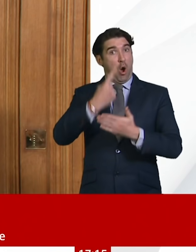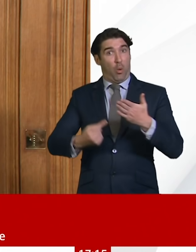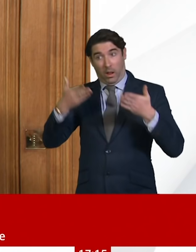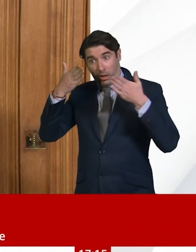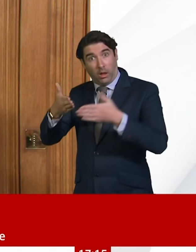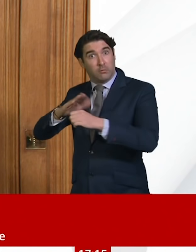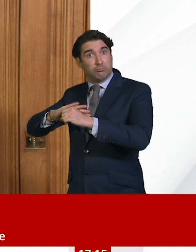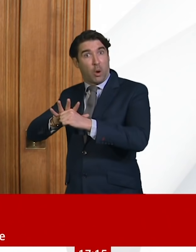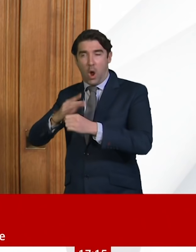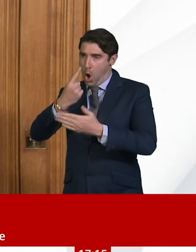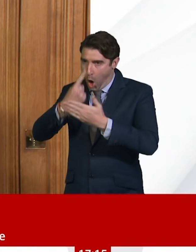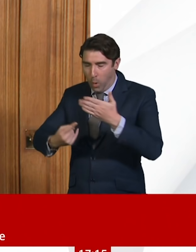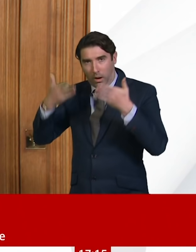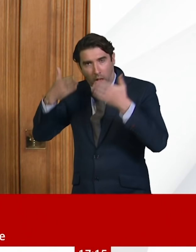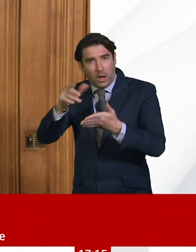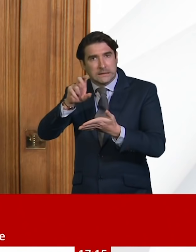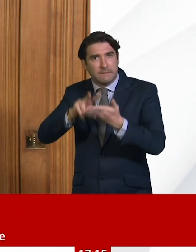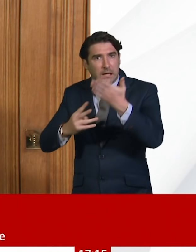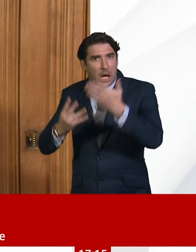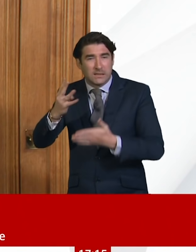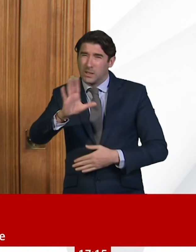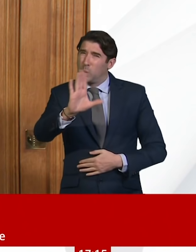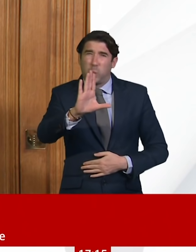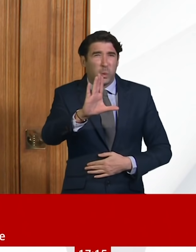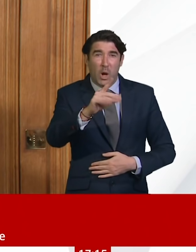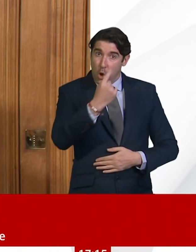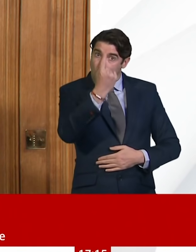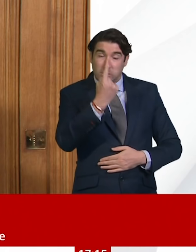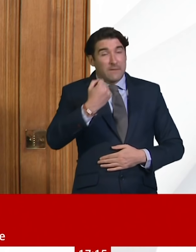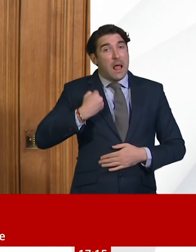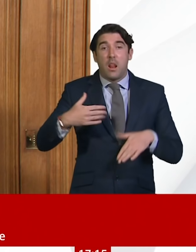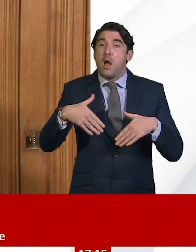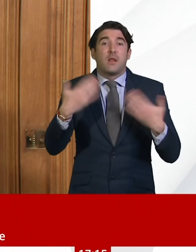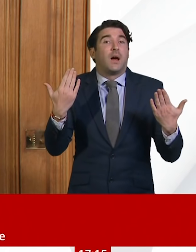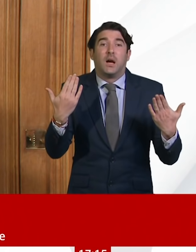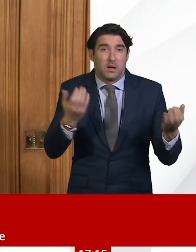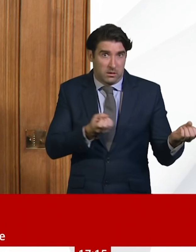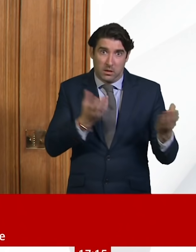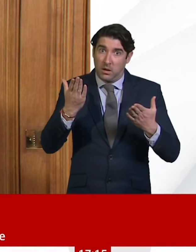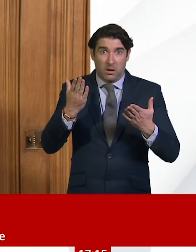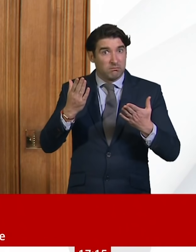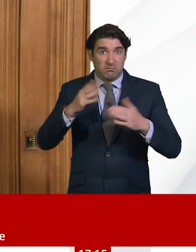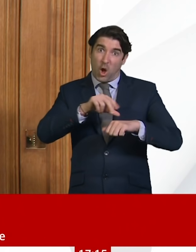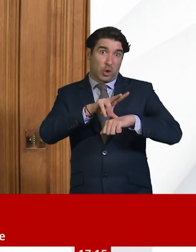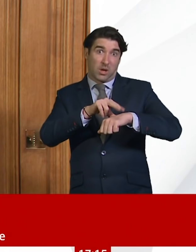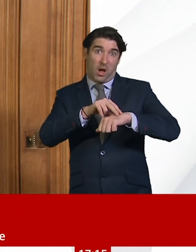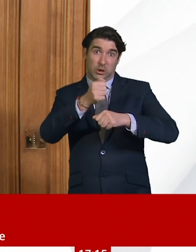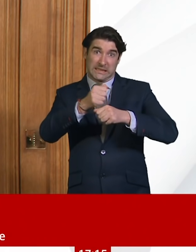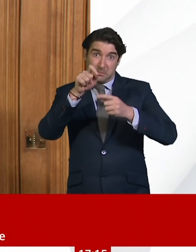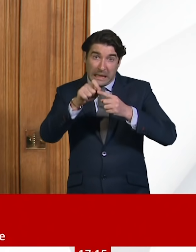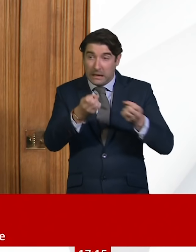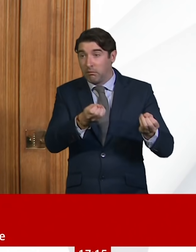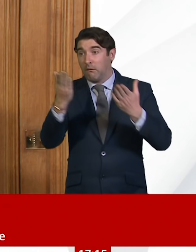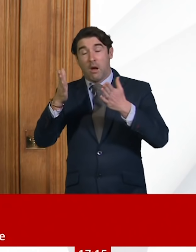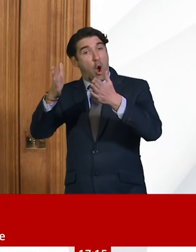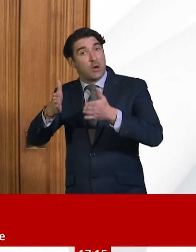hospital, please don't go to your GP, absolutely not. We definitely are very, very keen as a profession, as well as within government, that that